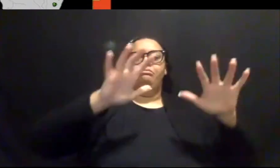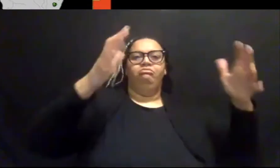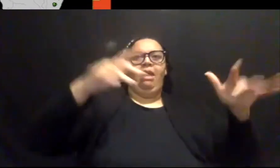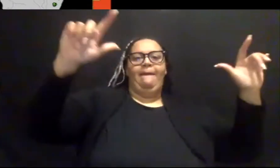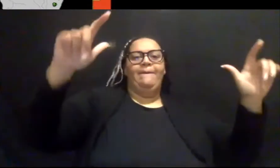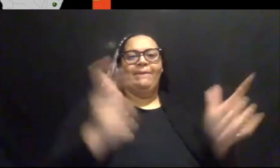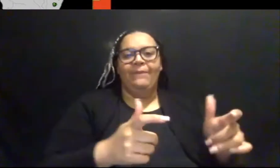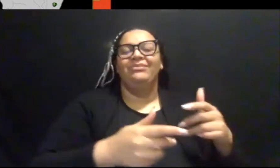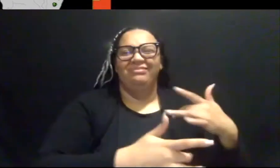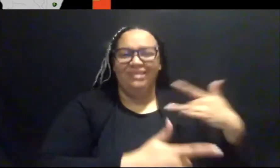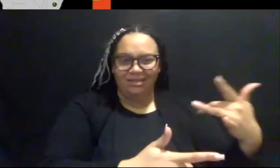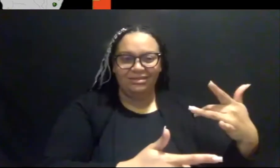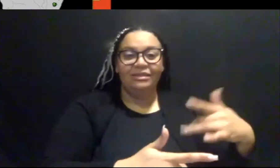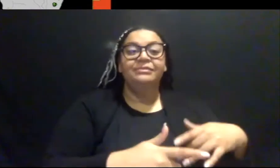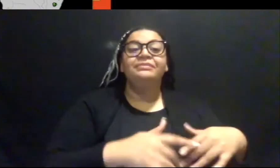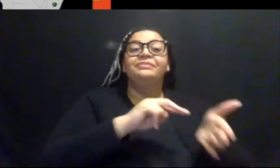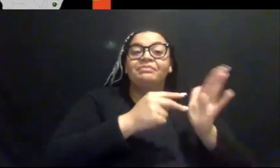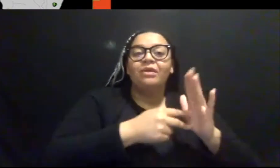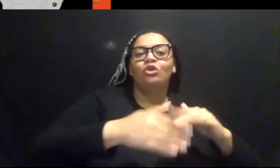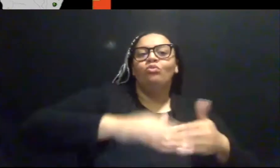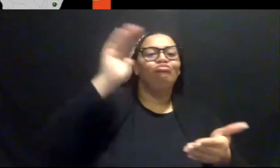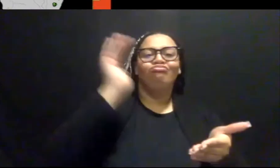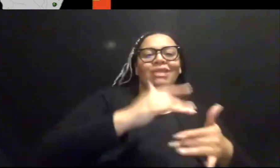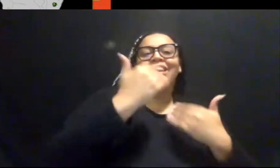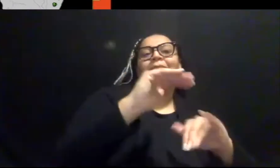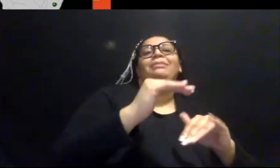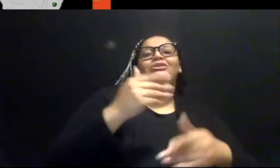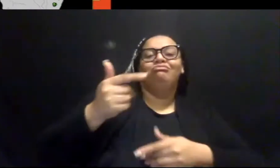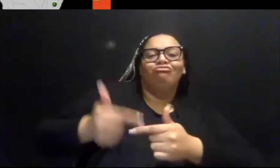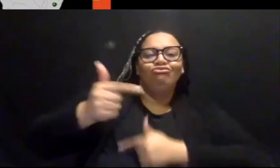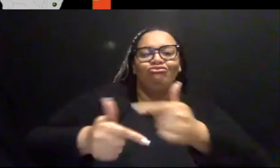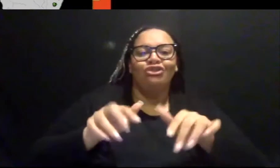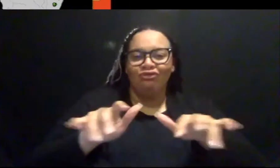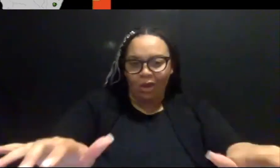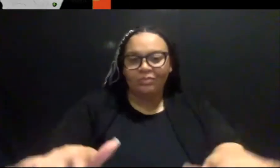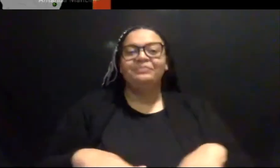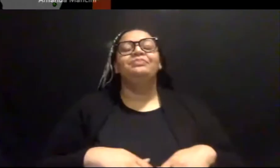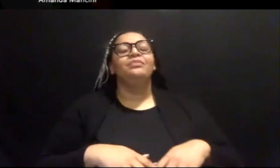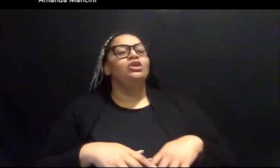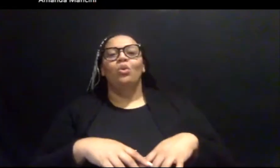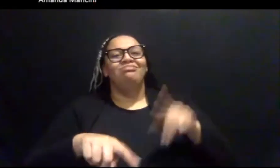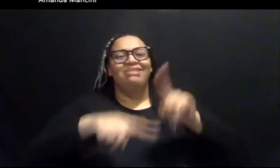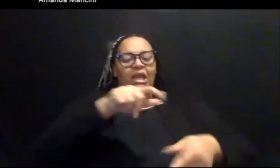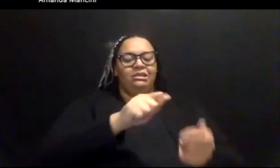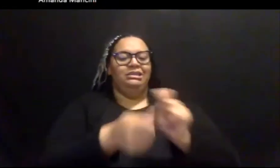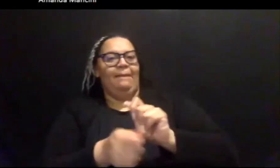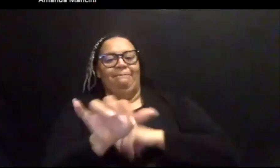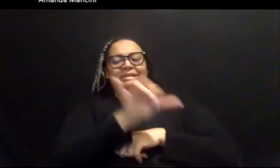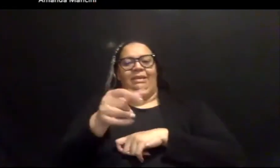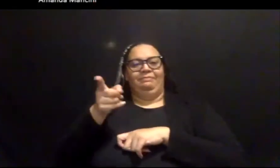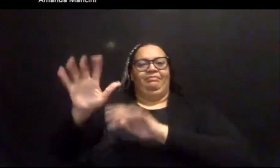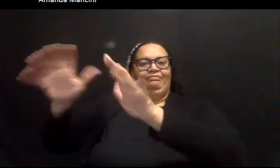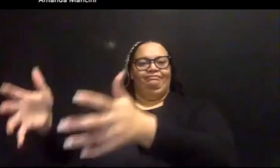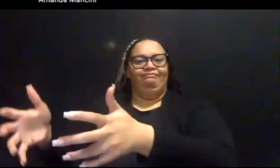flow and low adaptive potential in those animals in the South. Okay, so with that though, then we want to say,